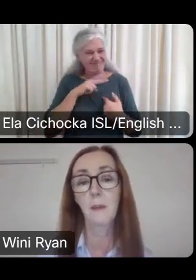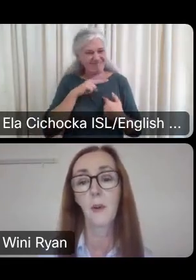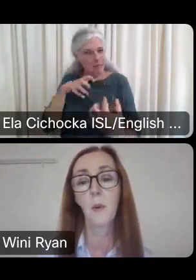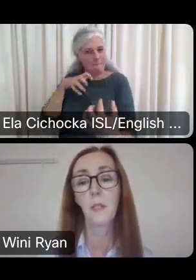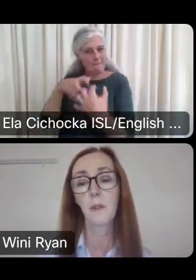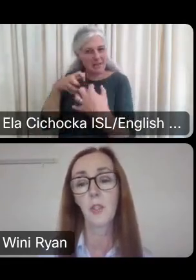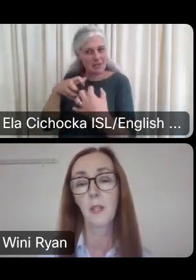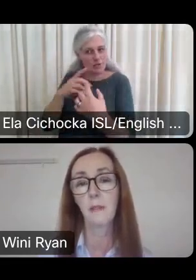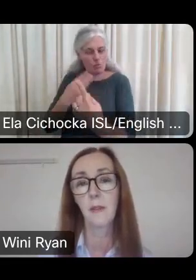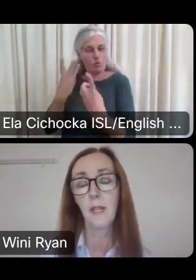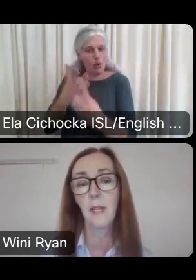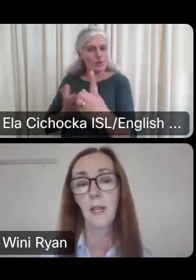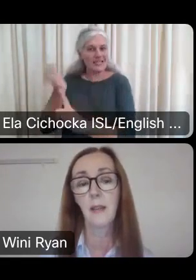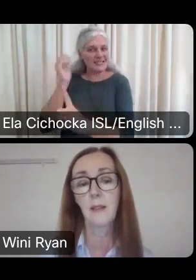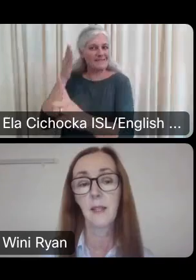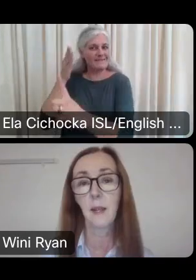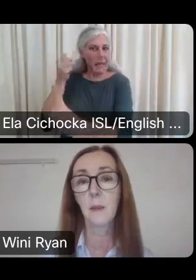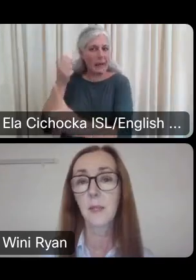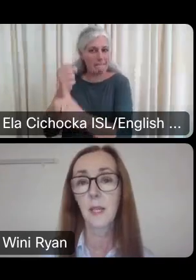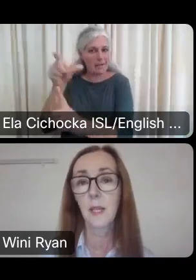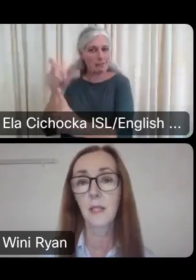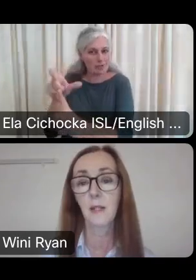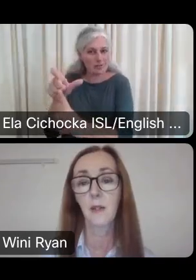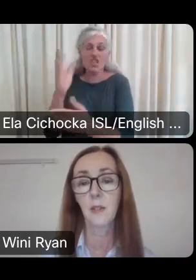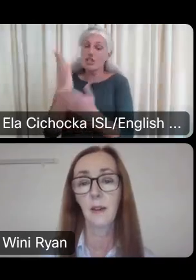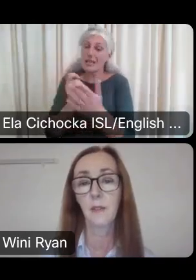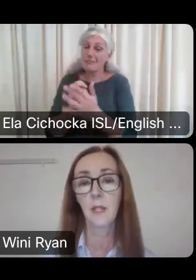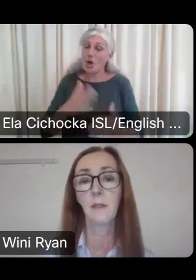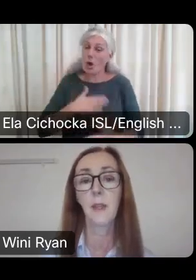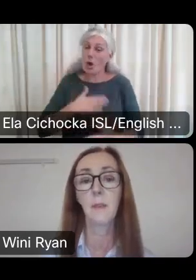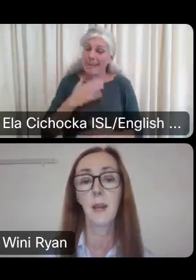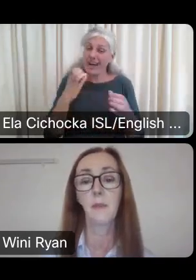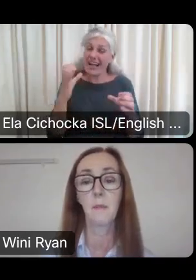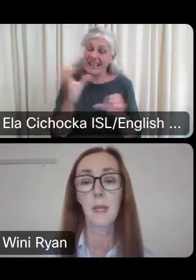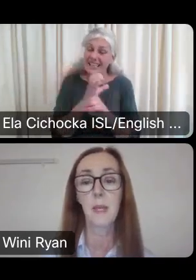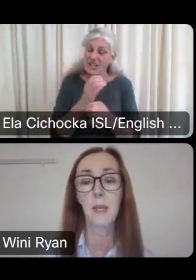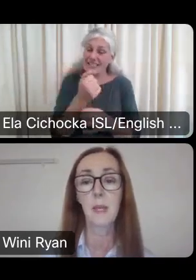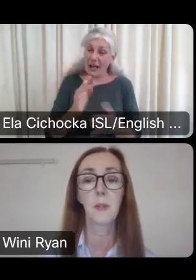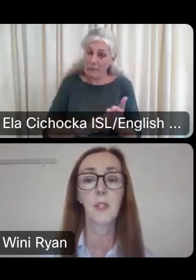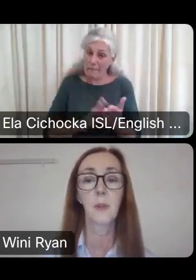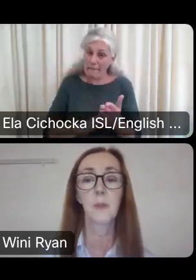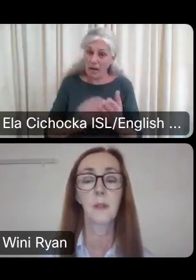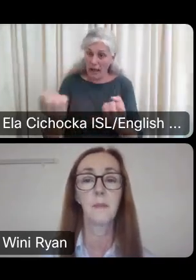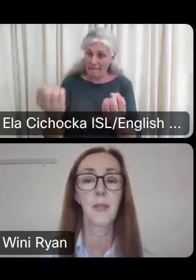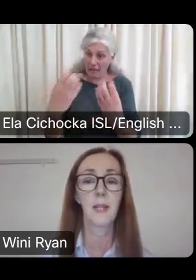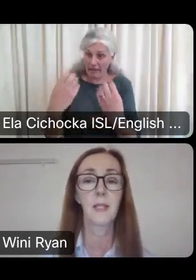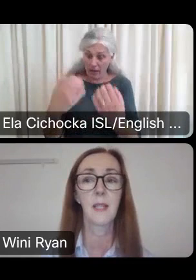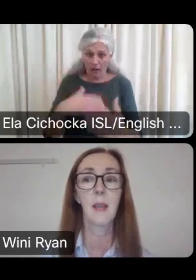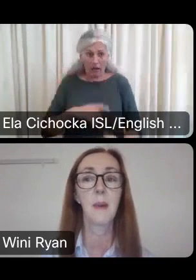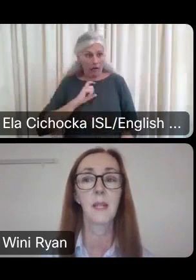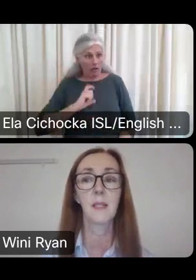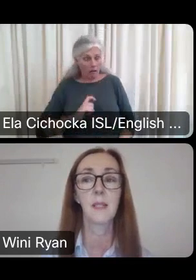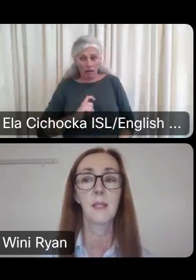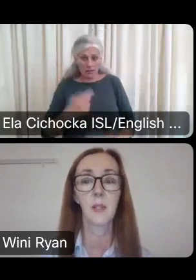impact that we're hoping to achieve. And it can be upsetting for healthcare staff to get feedback from people which shows them that